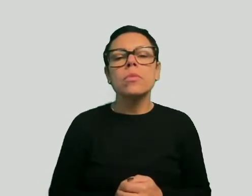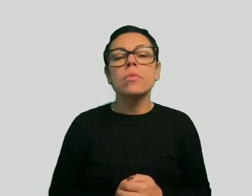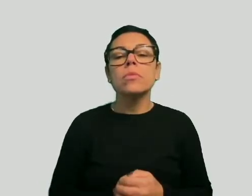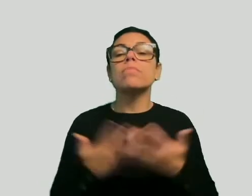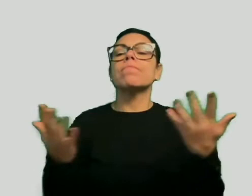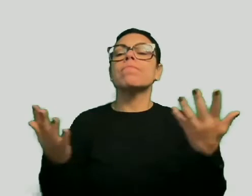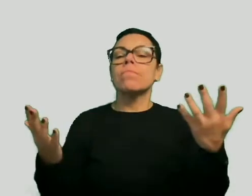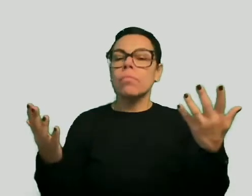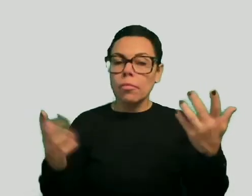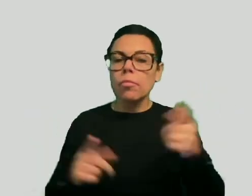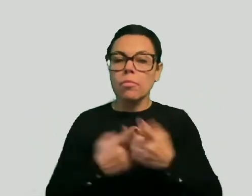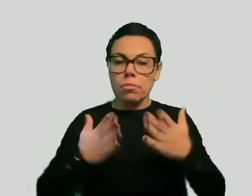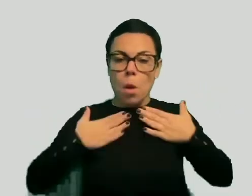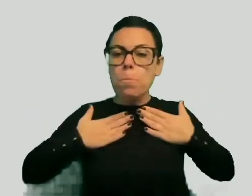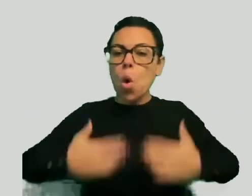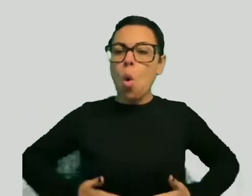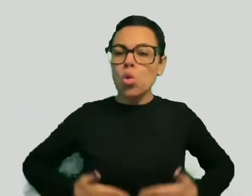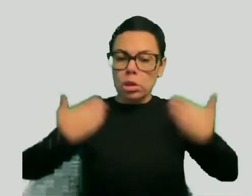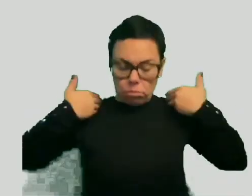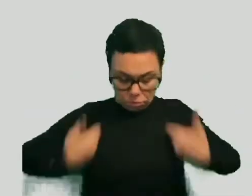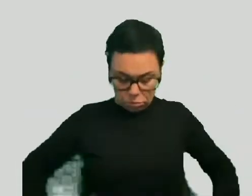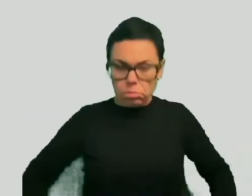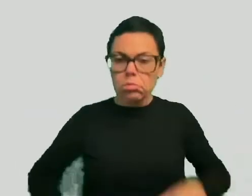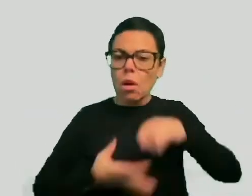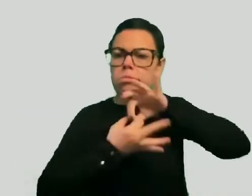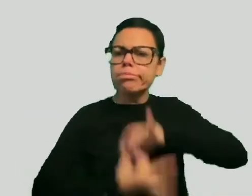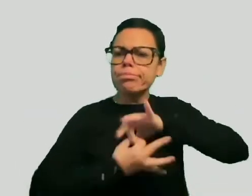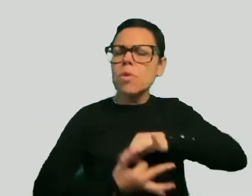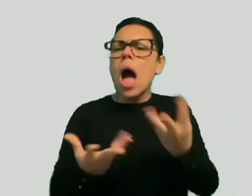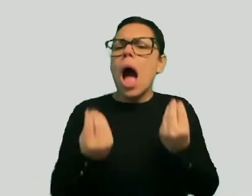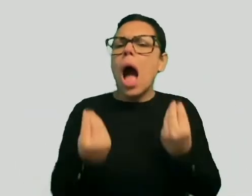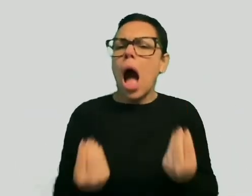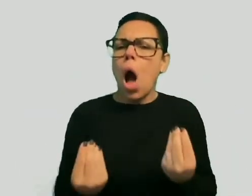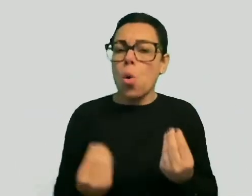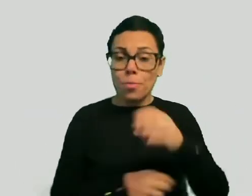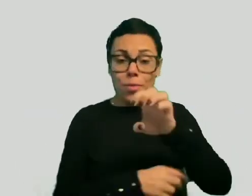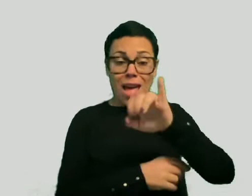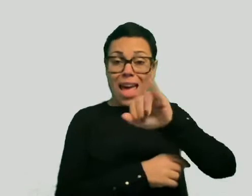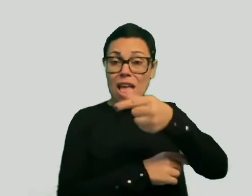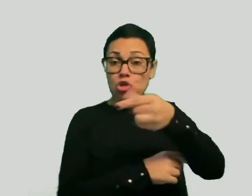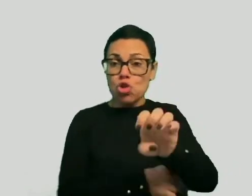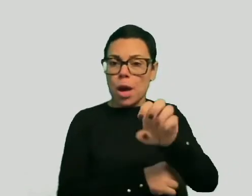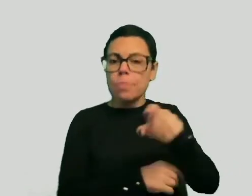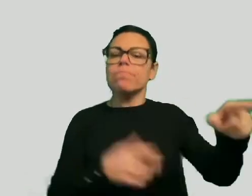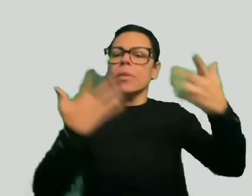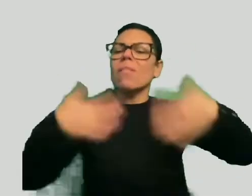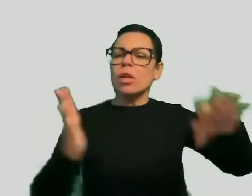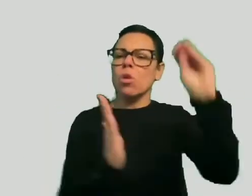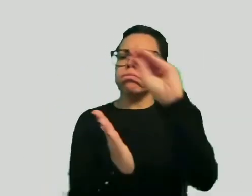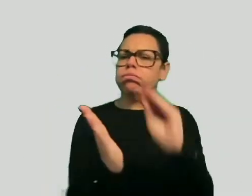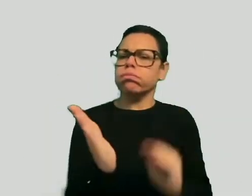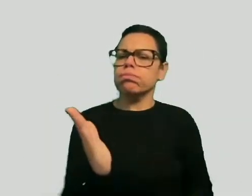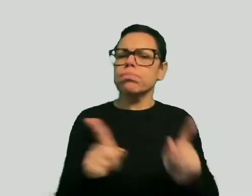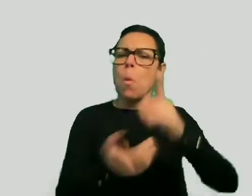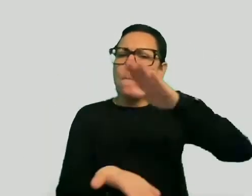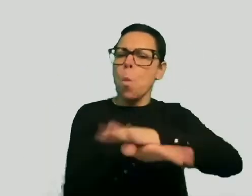EIGE has also recently published and has available data. So data, statistics that